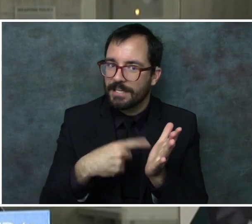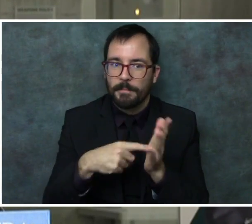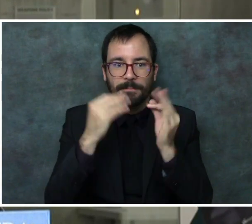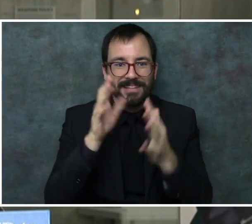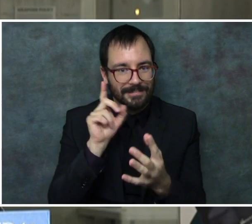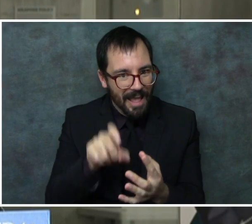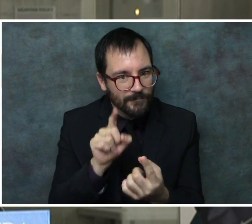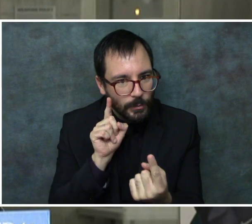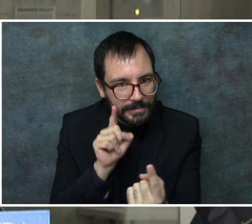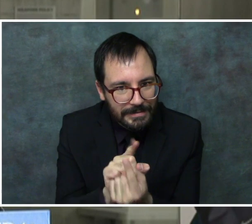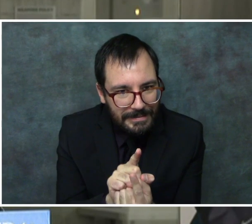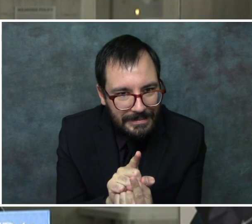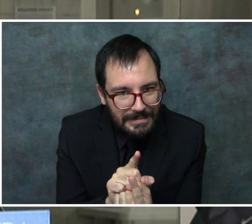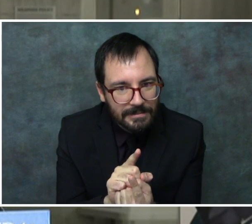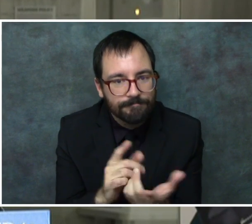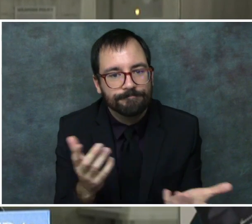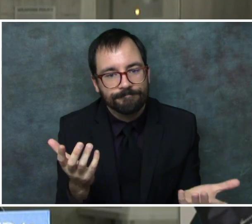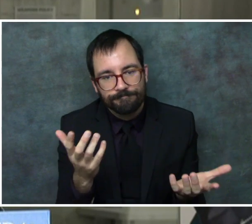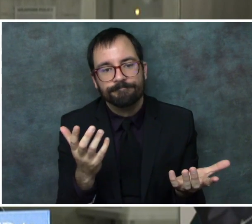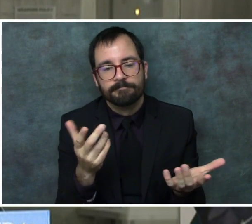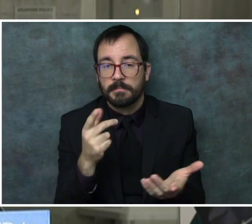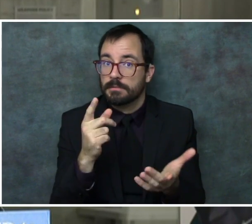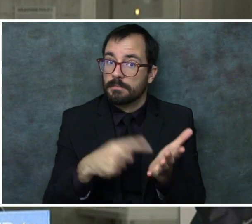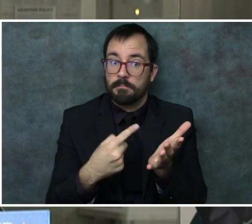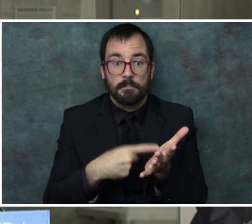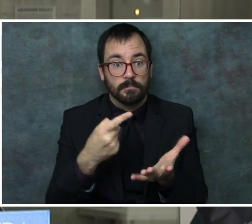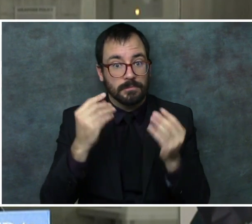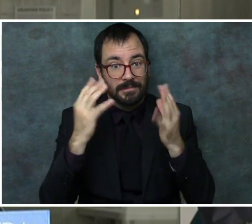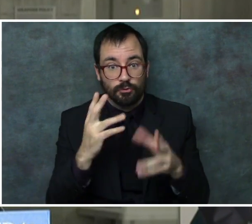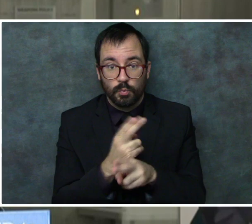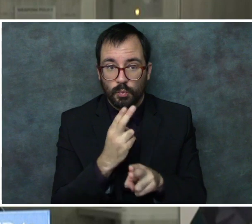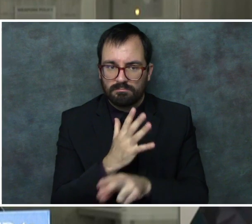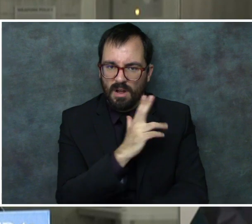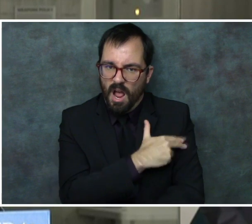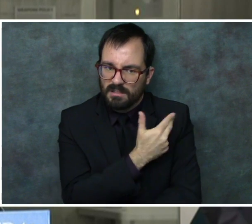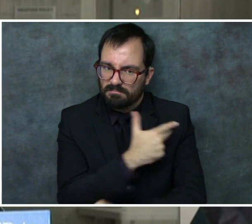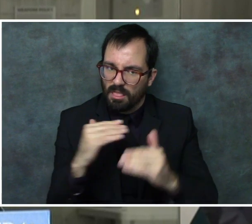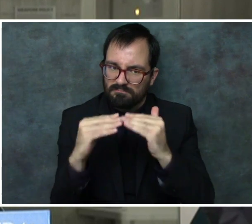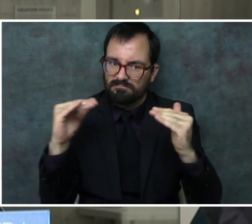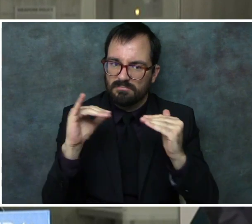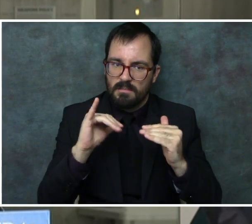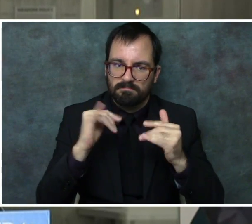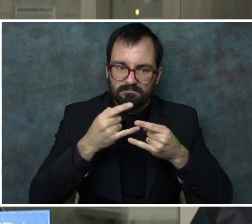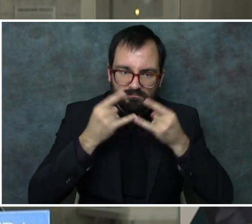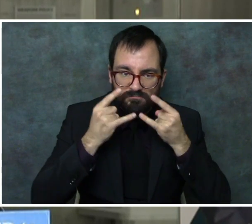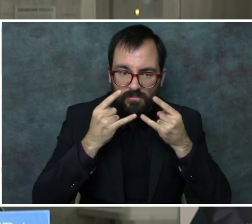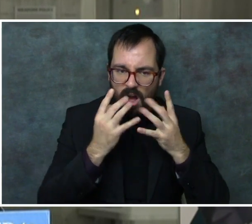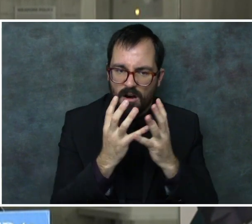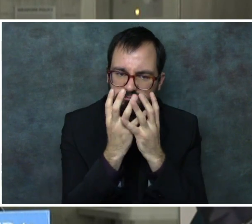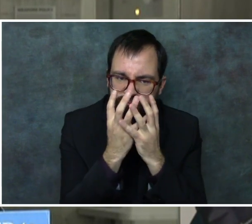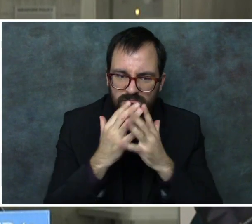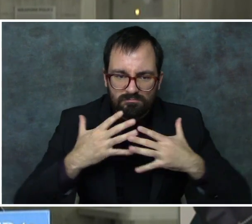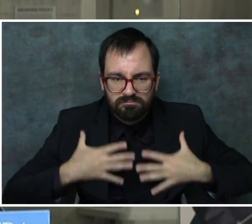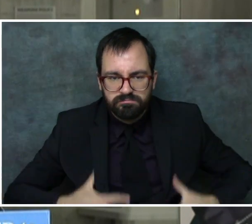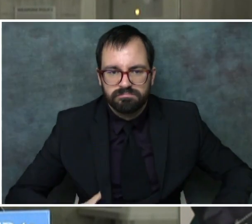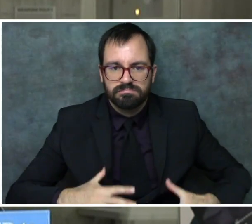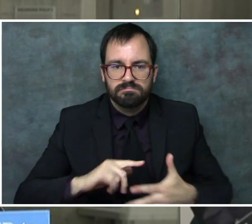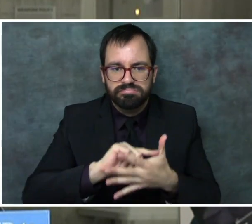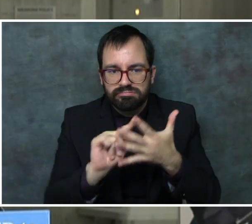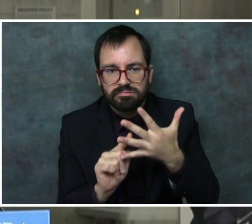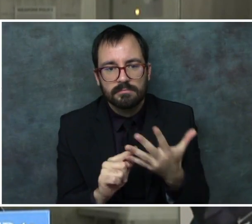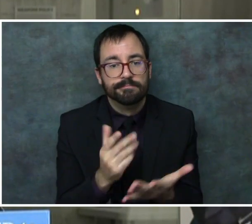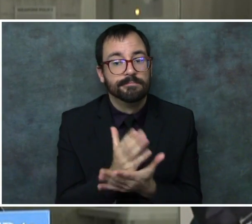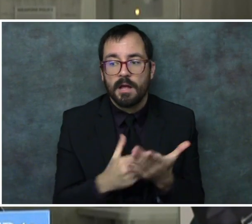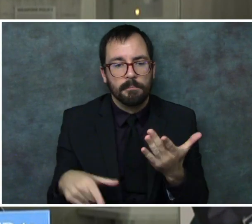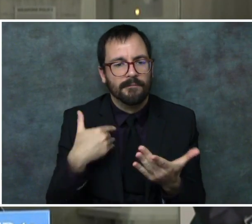they're wearing, in some cases, hospital-grade PPE, and in some cases they have different equipment. So we have to adapt to the situation that we're